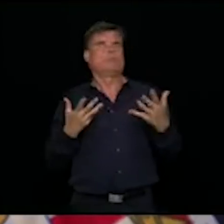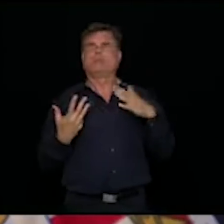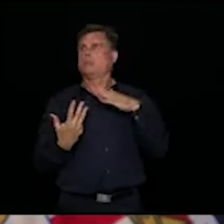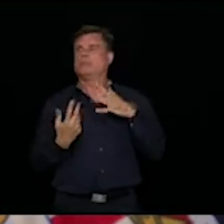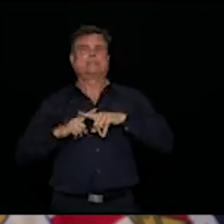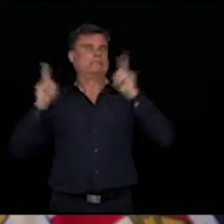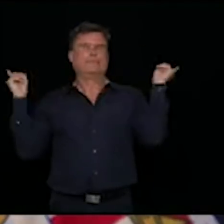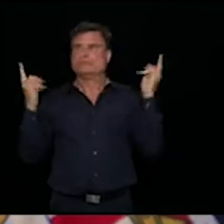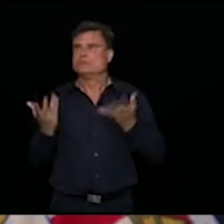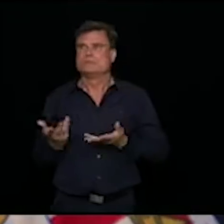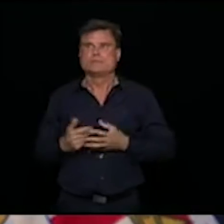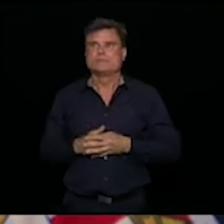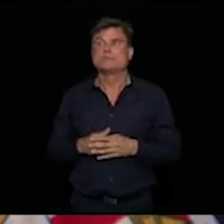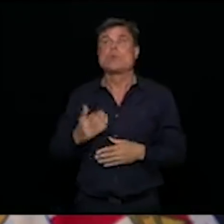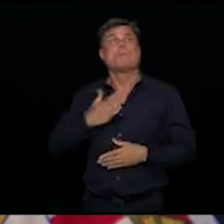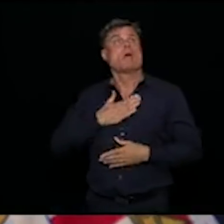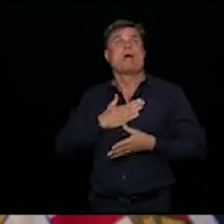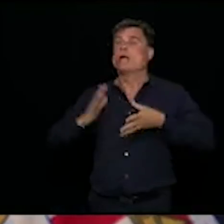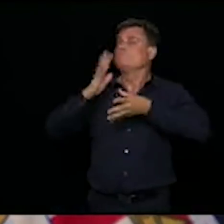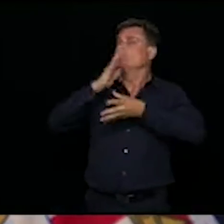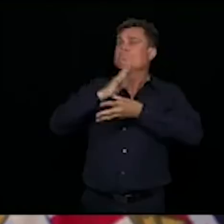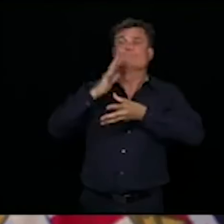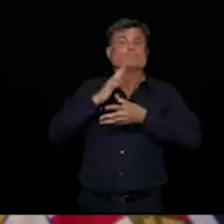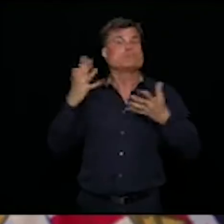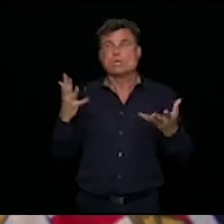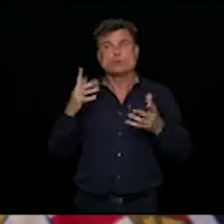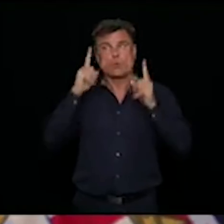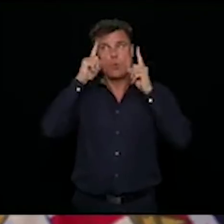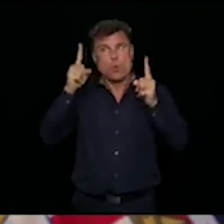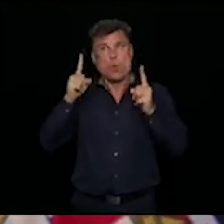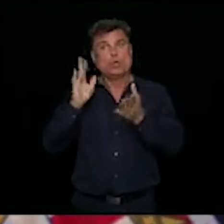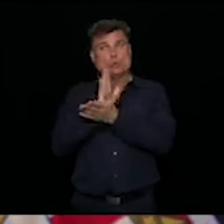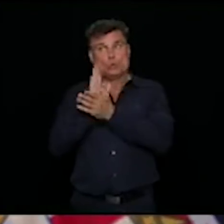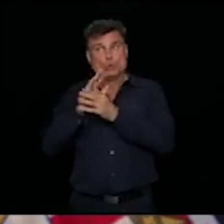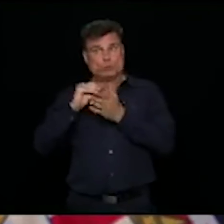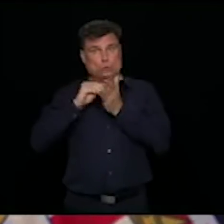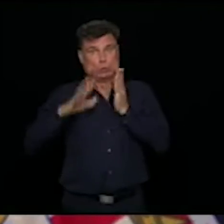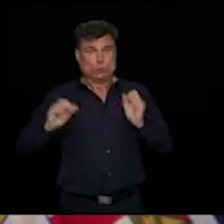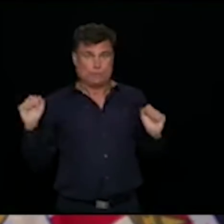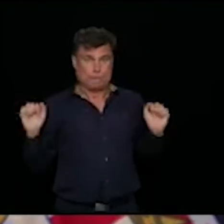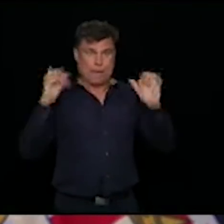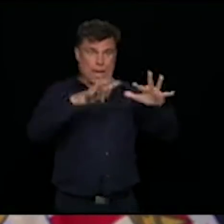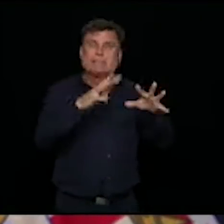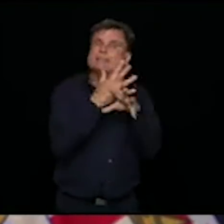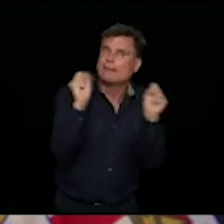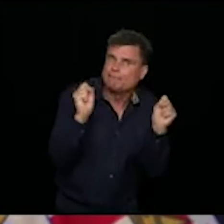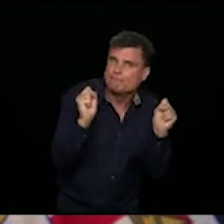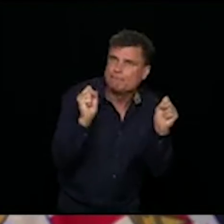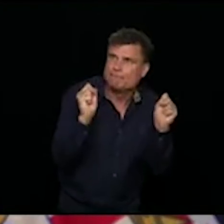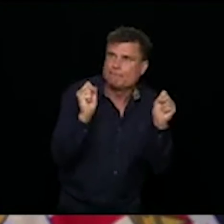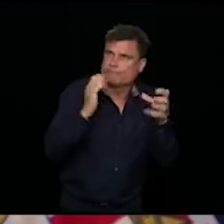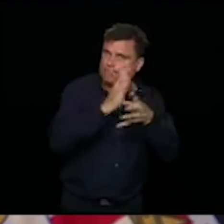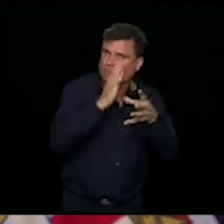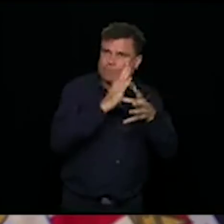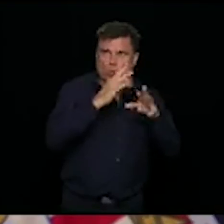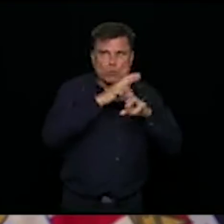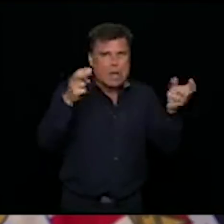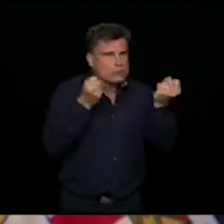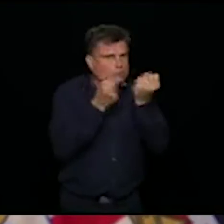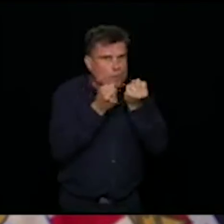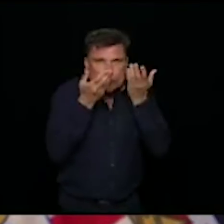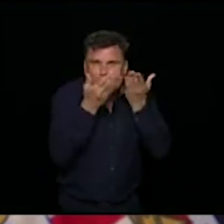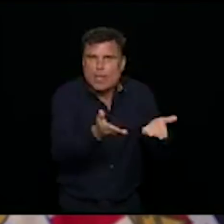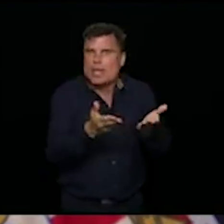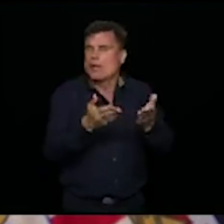done as safely as possible is my priority and the priority of the public health officers across the province. We are your school